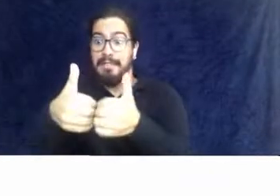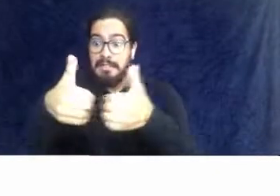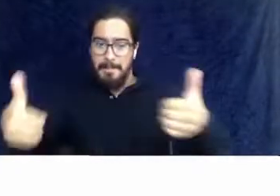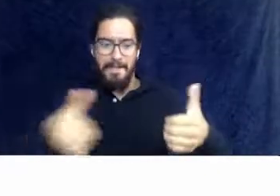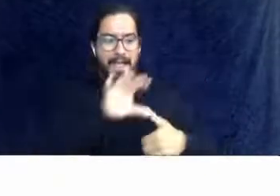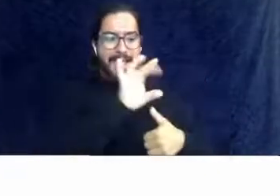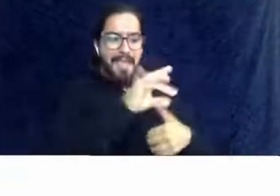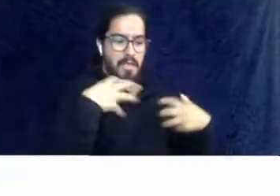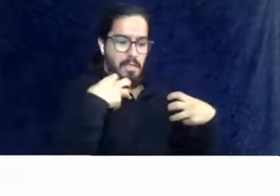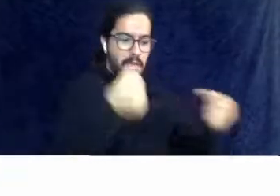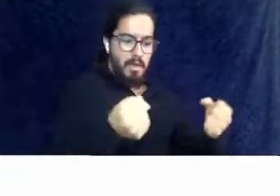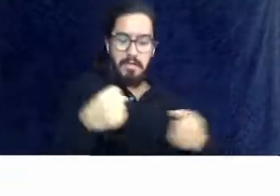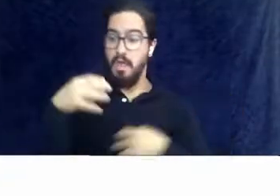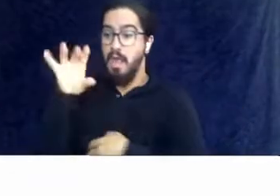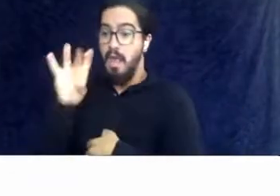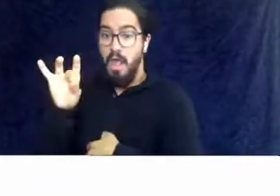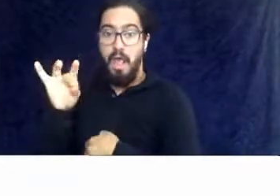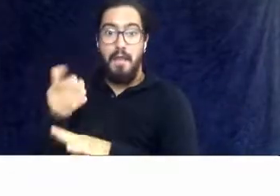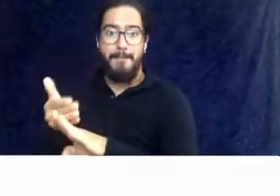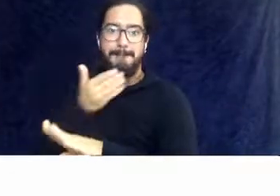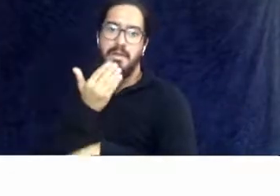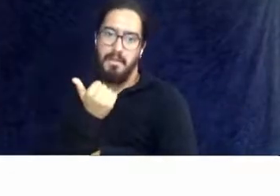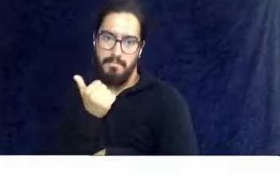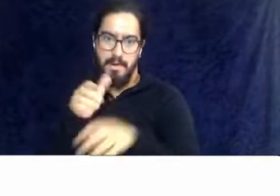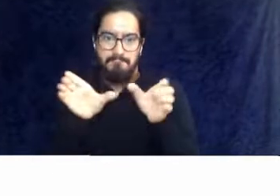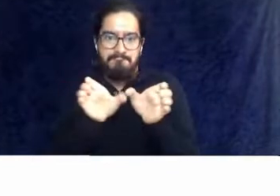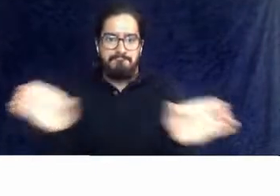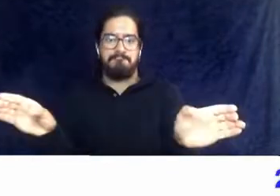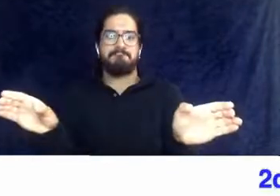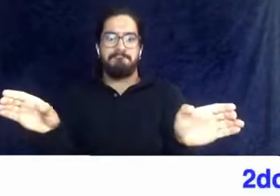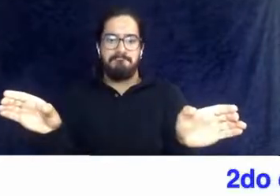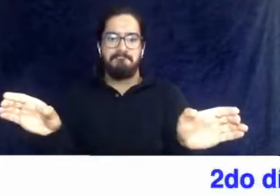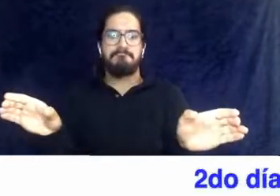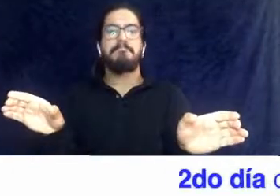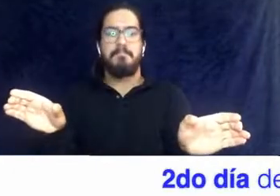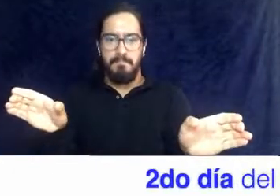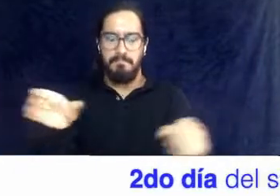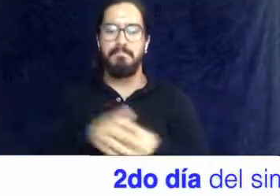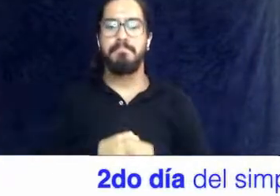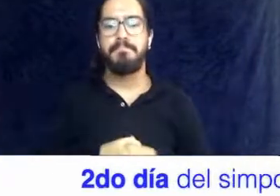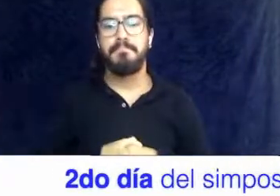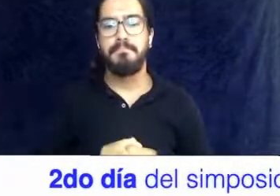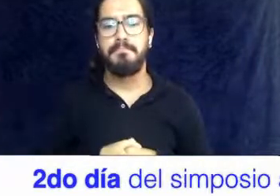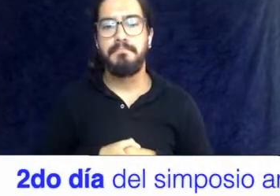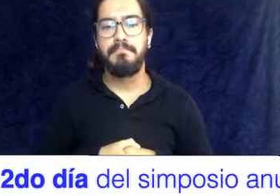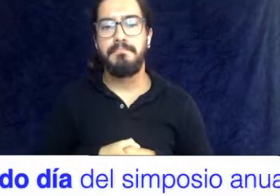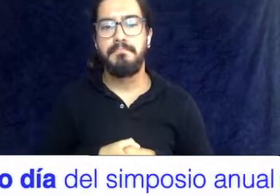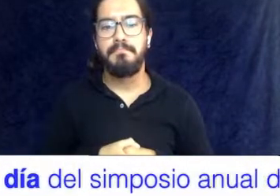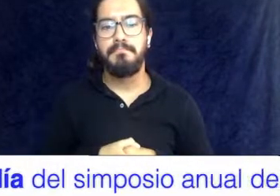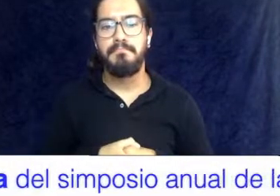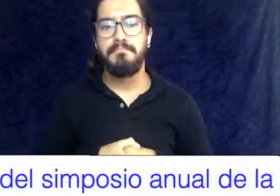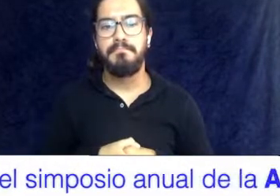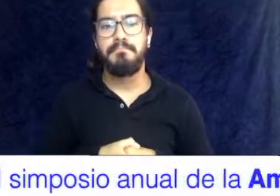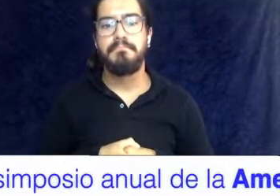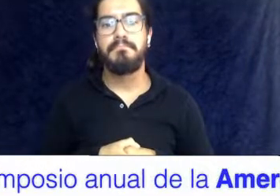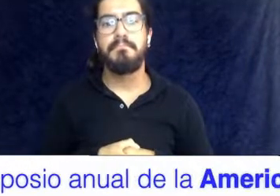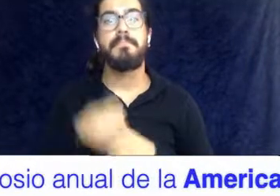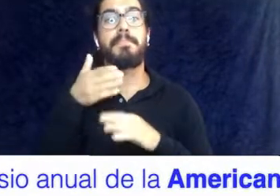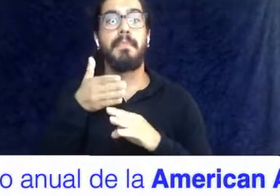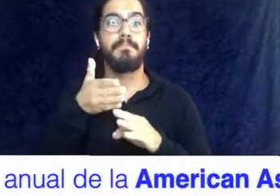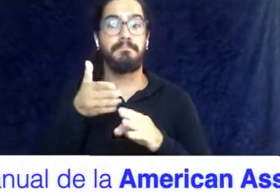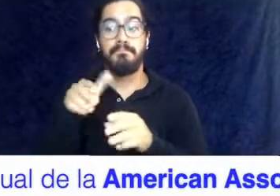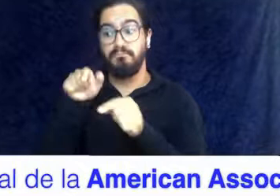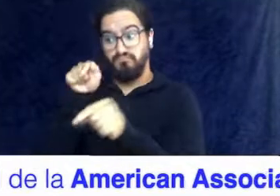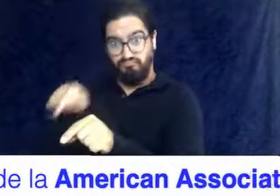monkeys, and these numbers were based on power analysis. Next. The prediabetic monkeys